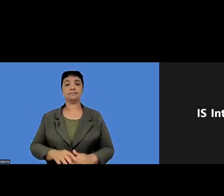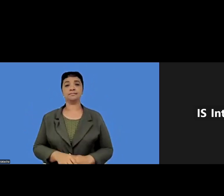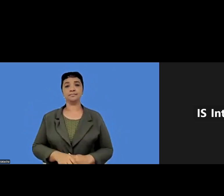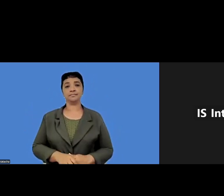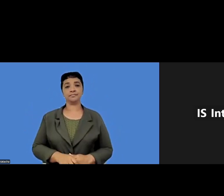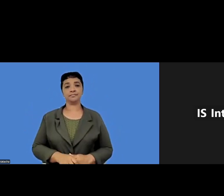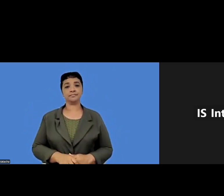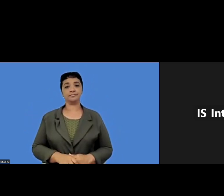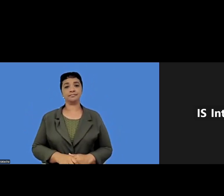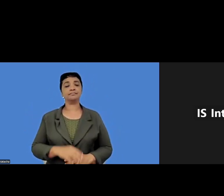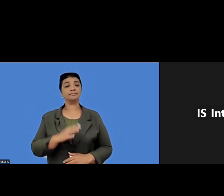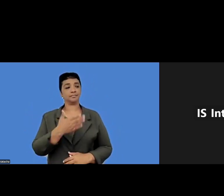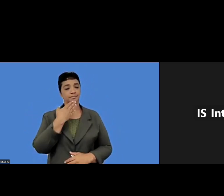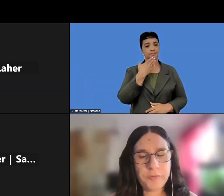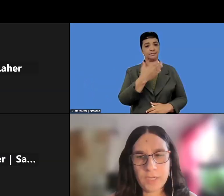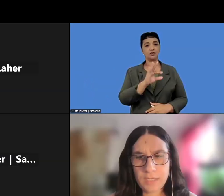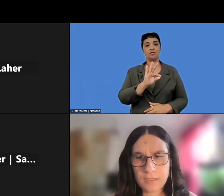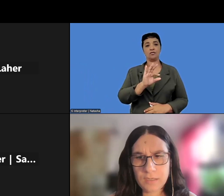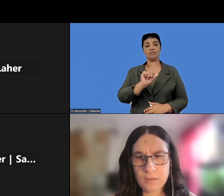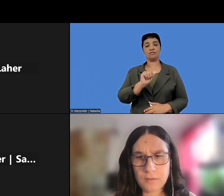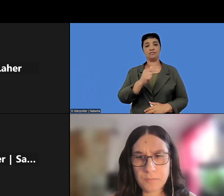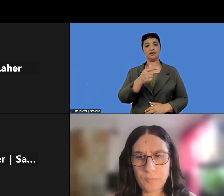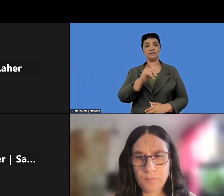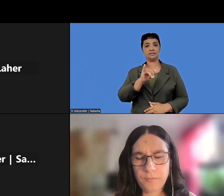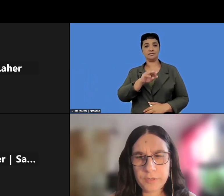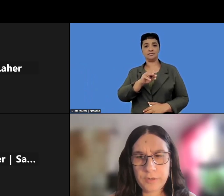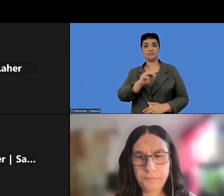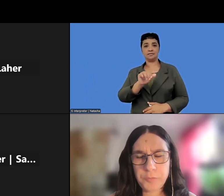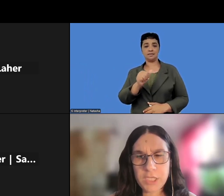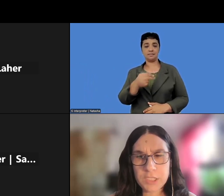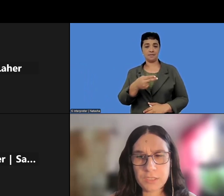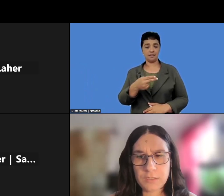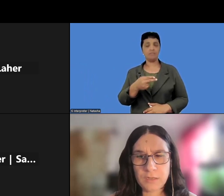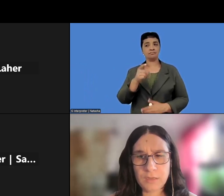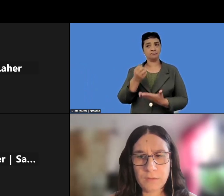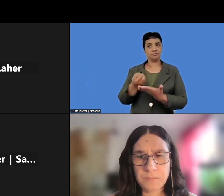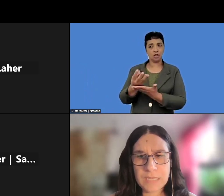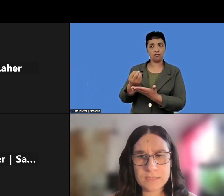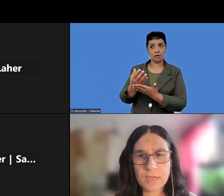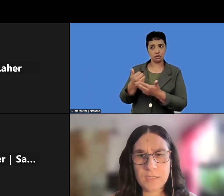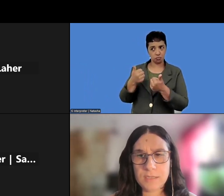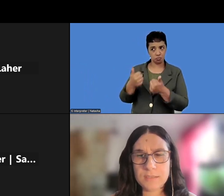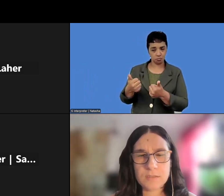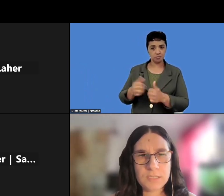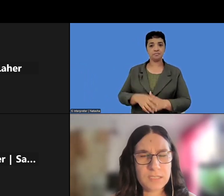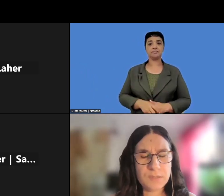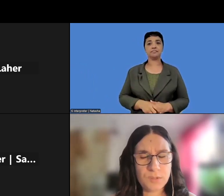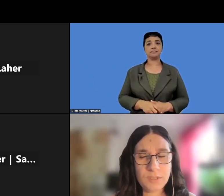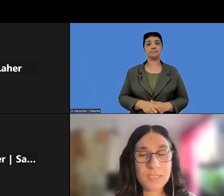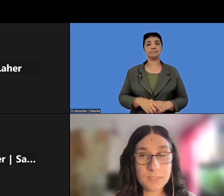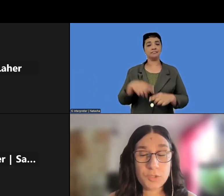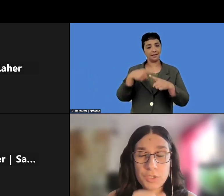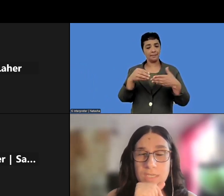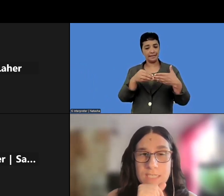Thank you very much, Fatima, for providing further information. As the guidelines on